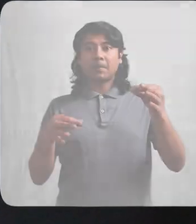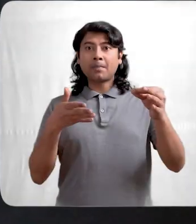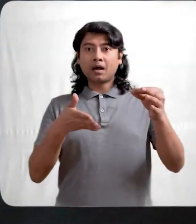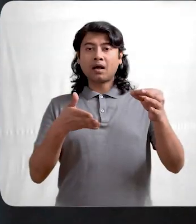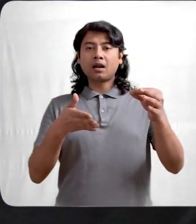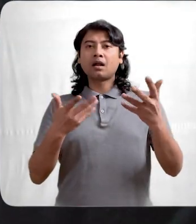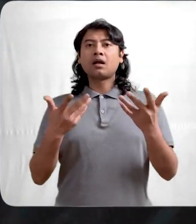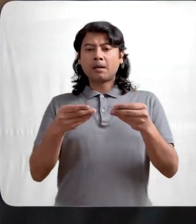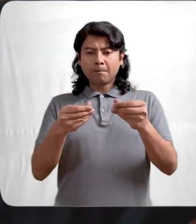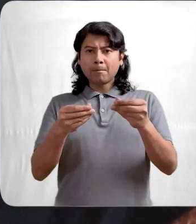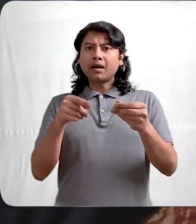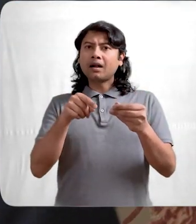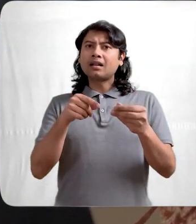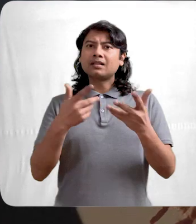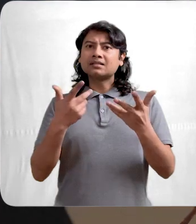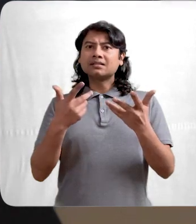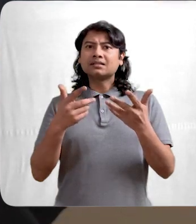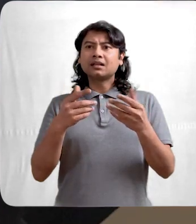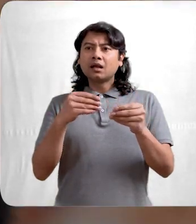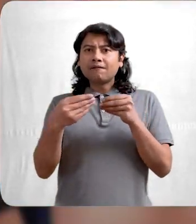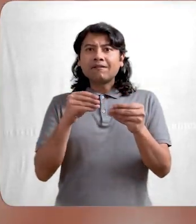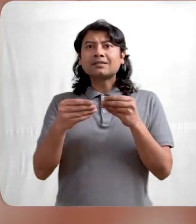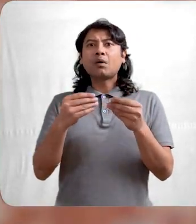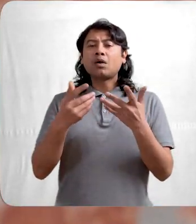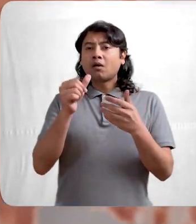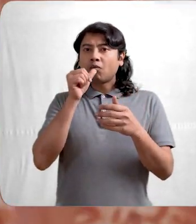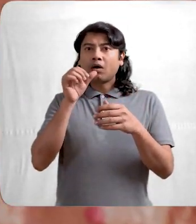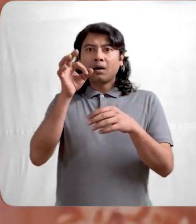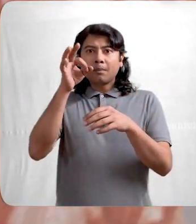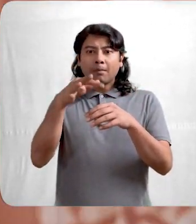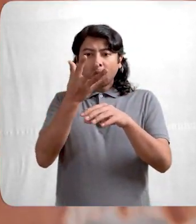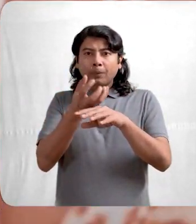Paper itself is a very breathing material. It's a